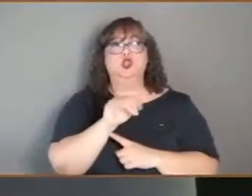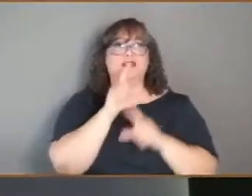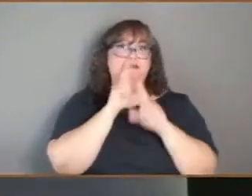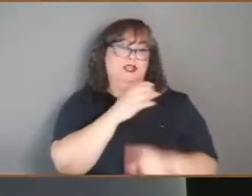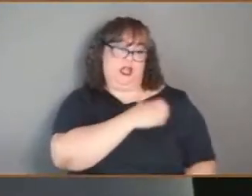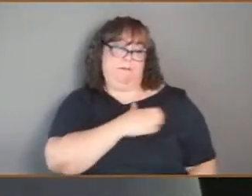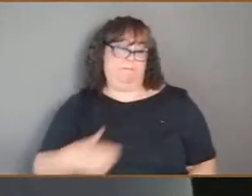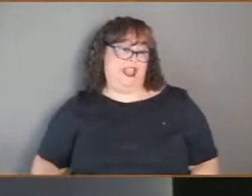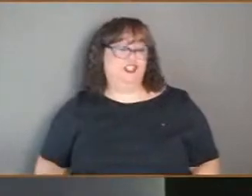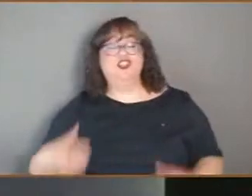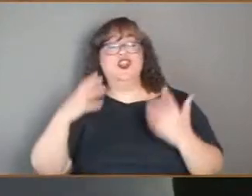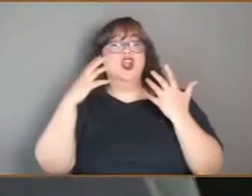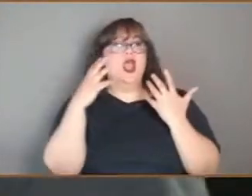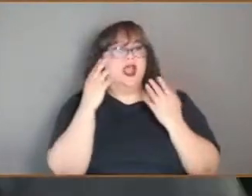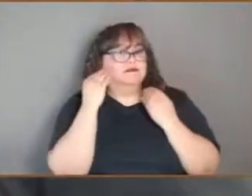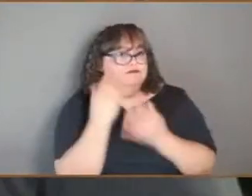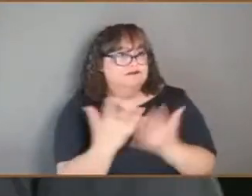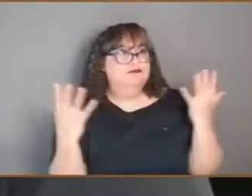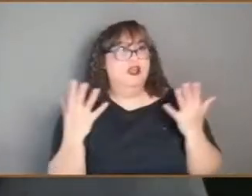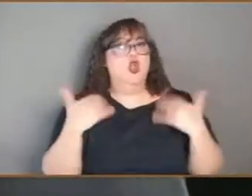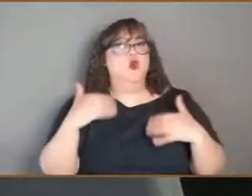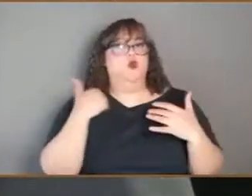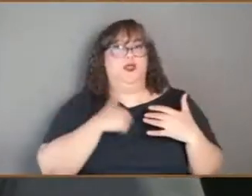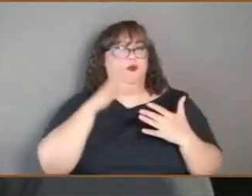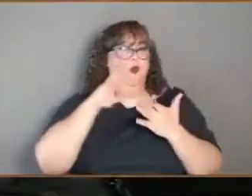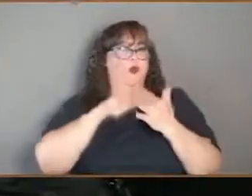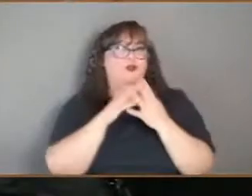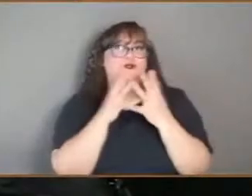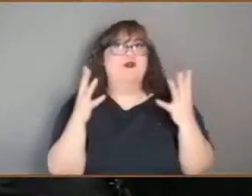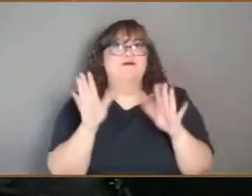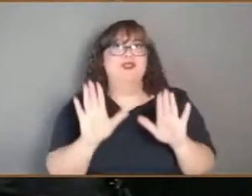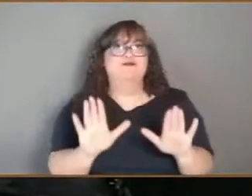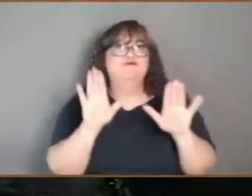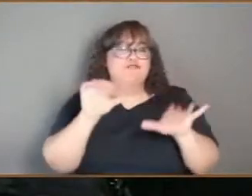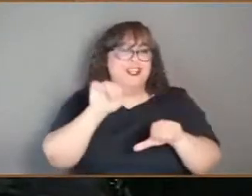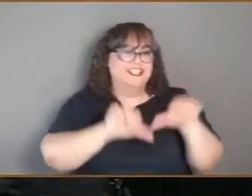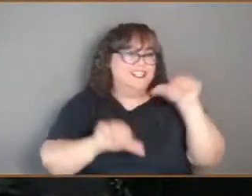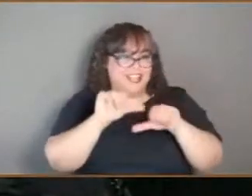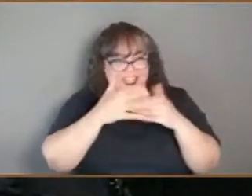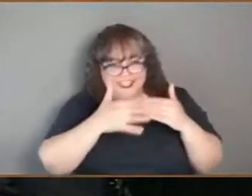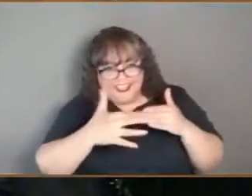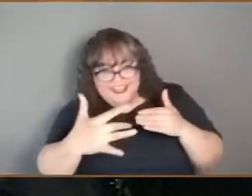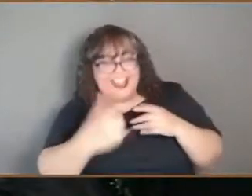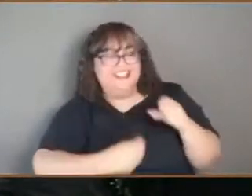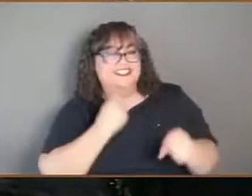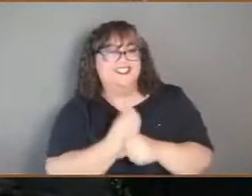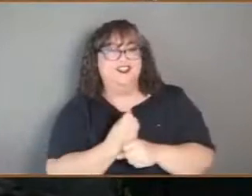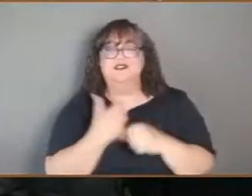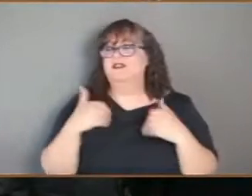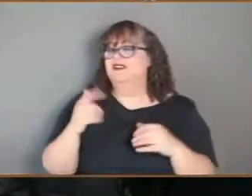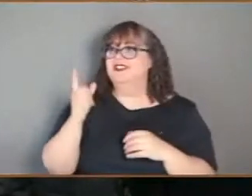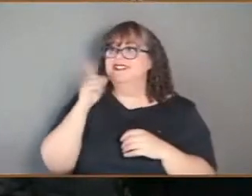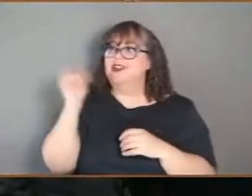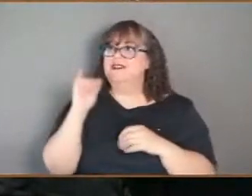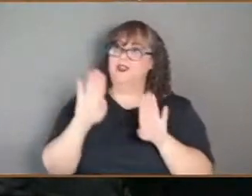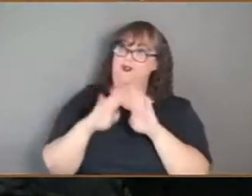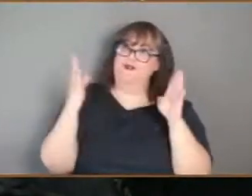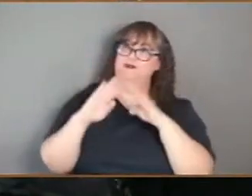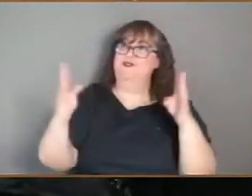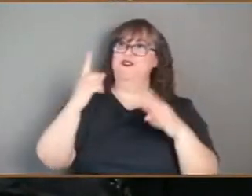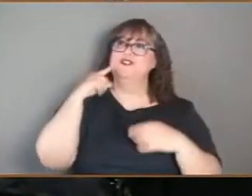to be done by this mission in the coming years. Yeah, it sounds like it really opened a lot of doors for you. And speaking of in the coming years, right, in 6 years,